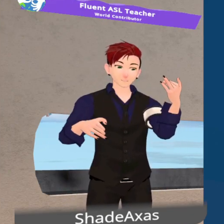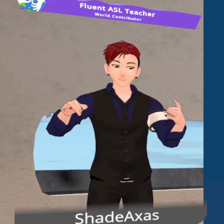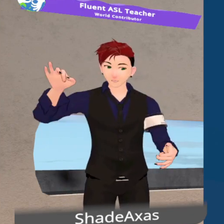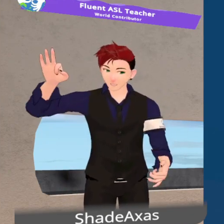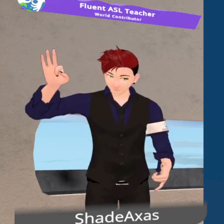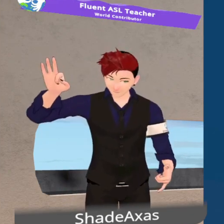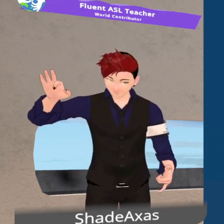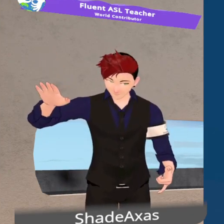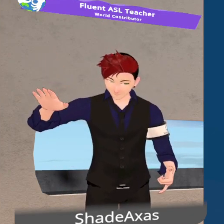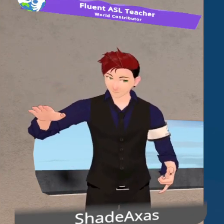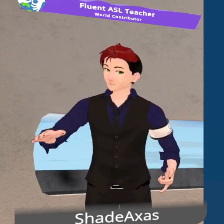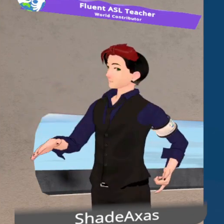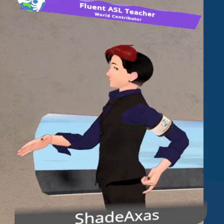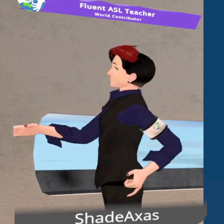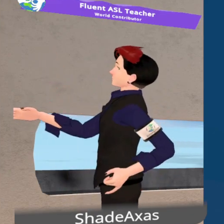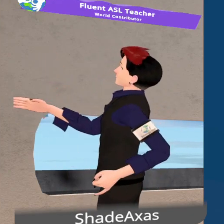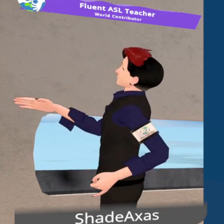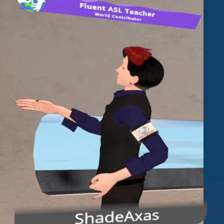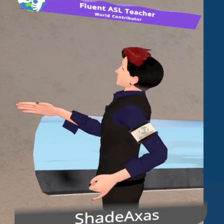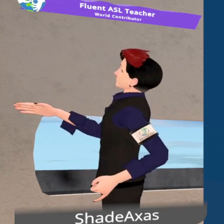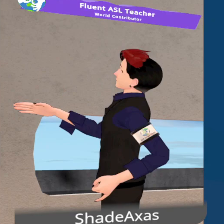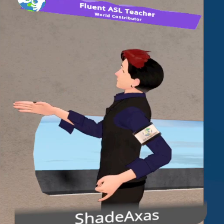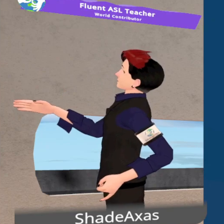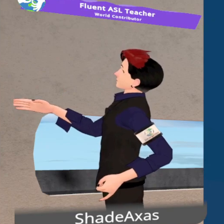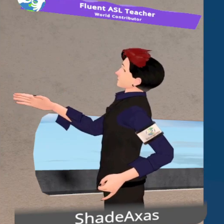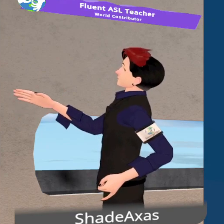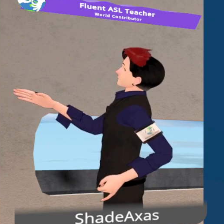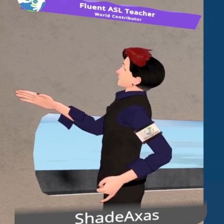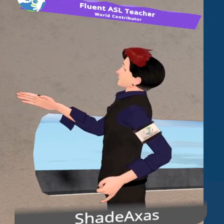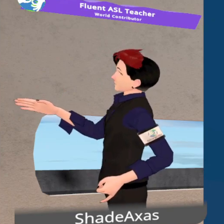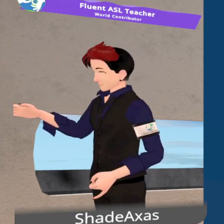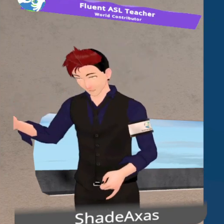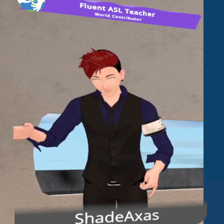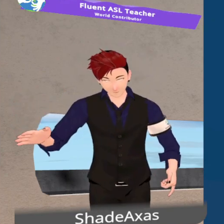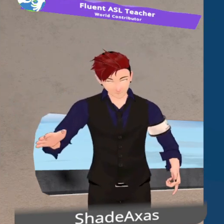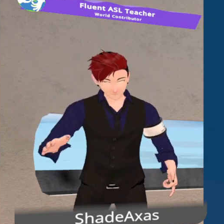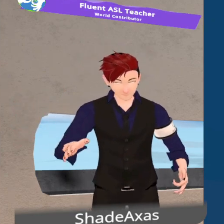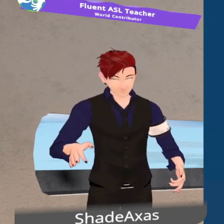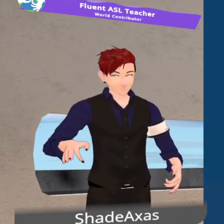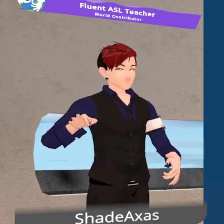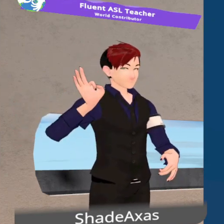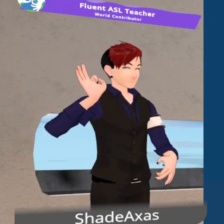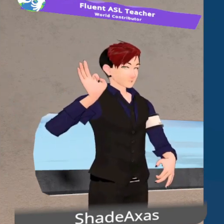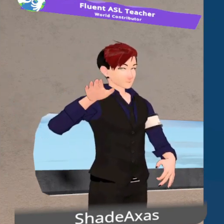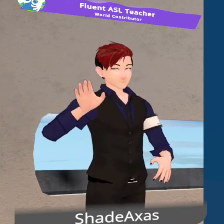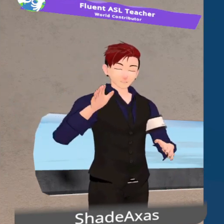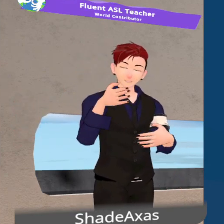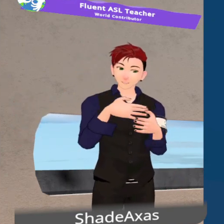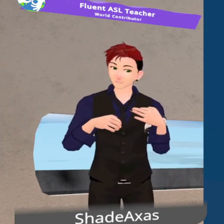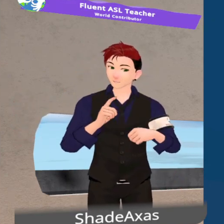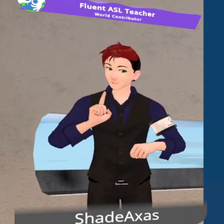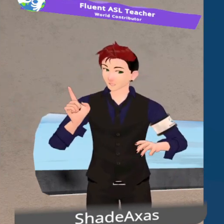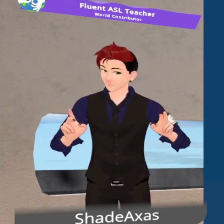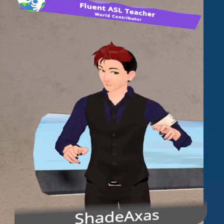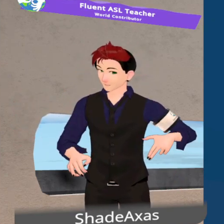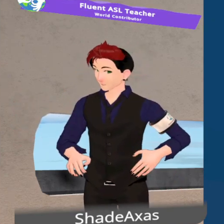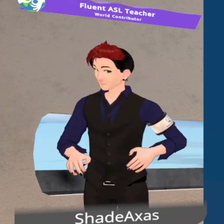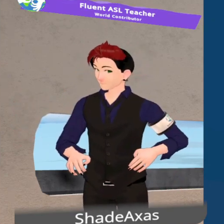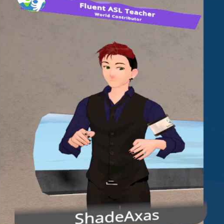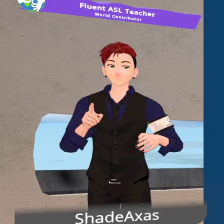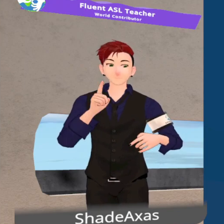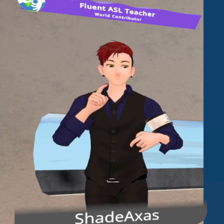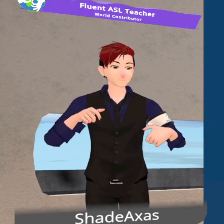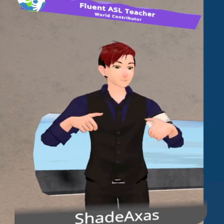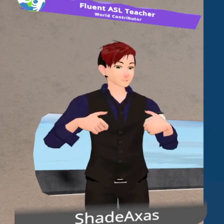And then last, pretty sure this is the last real thing. Yes. So, quick tips for interacting with deaf